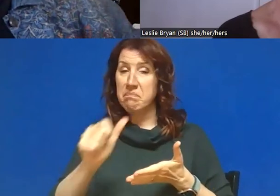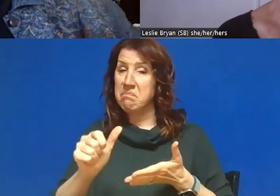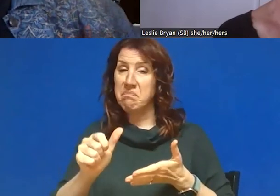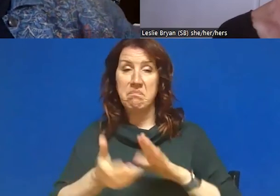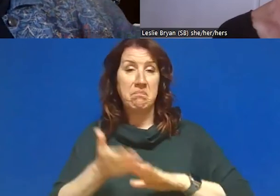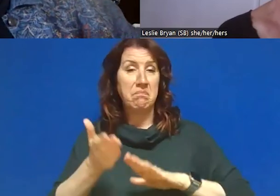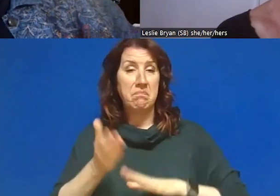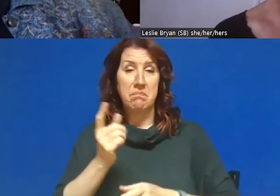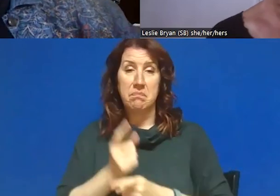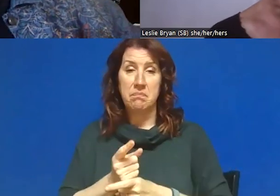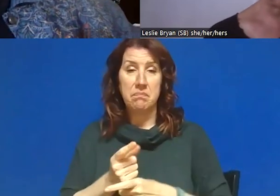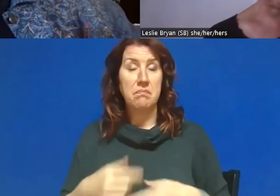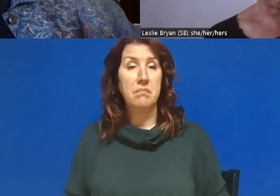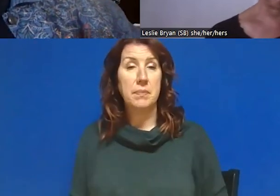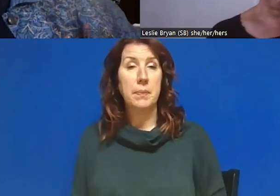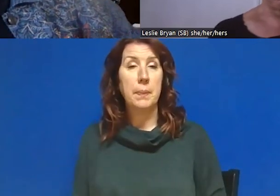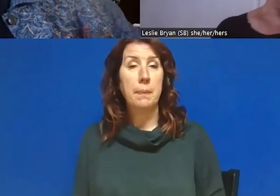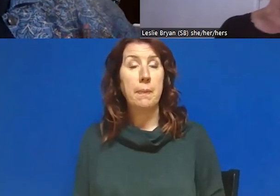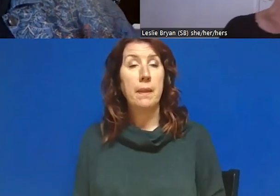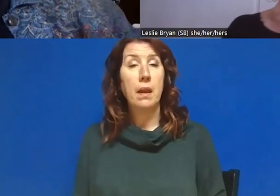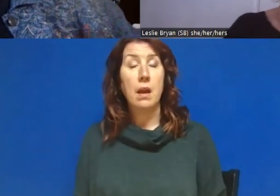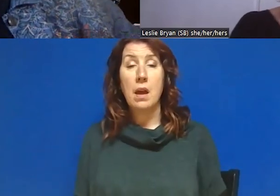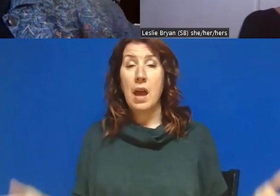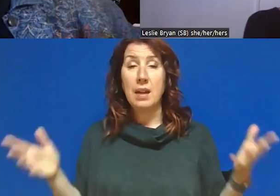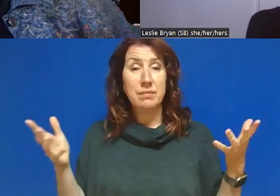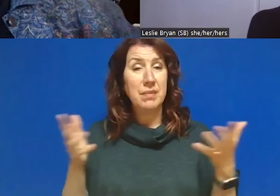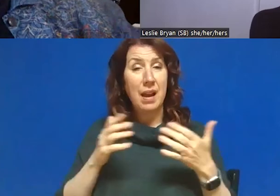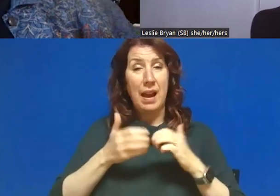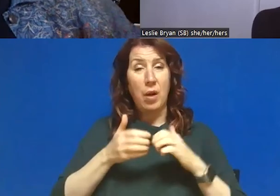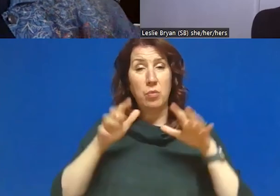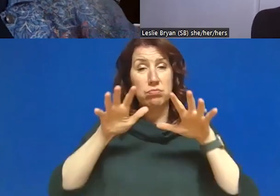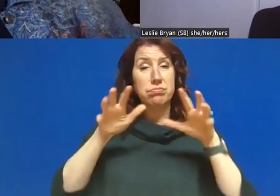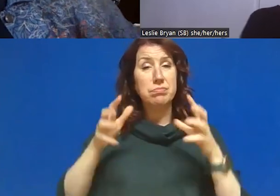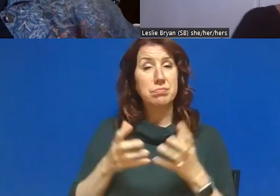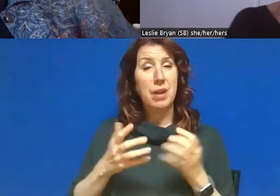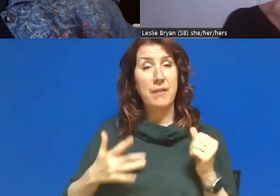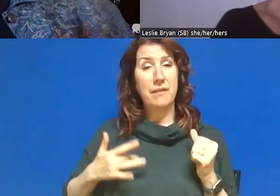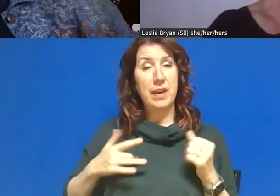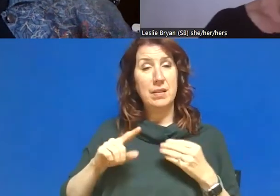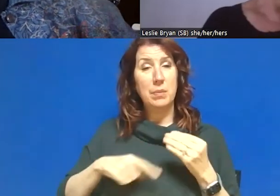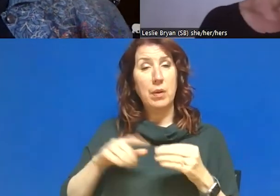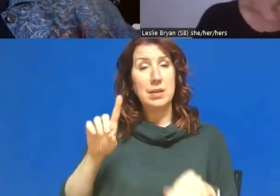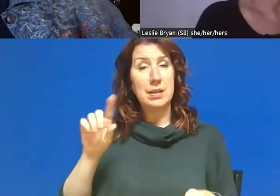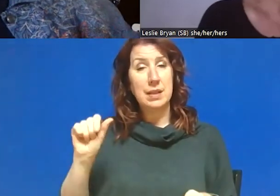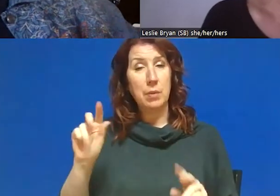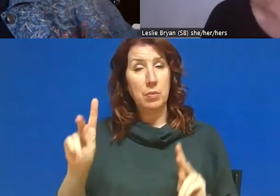And even more so, just how society feels about disabled people. And I think that you cannot